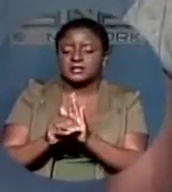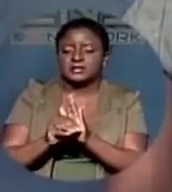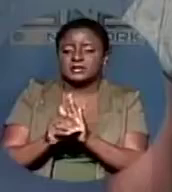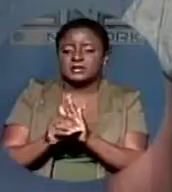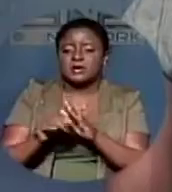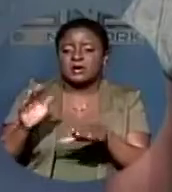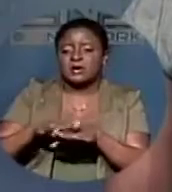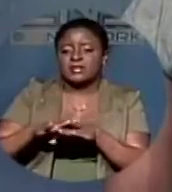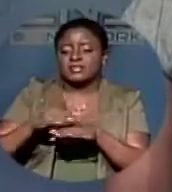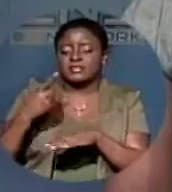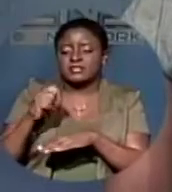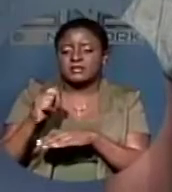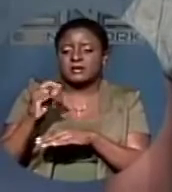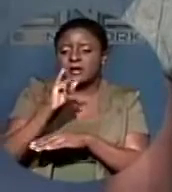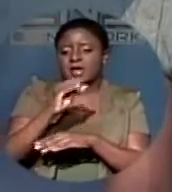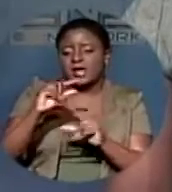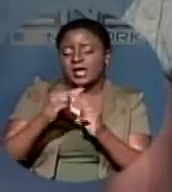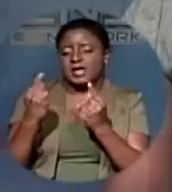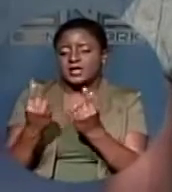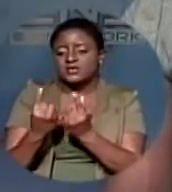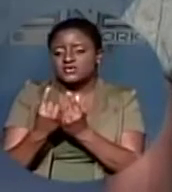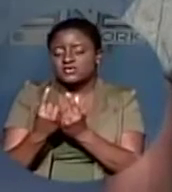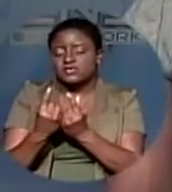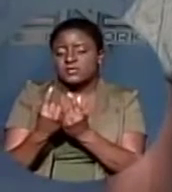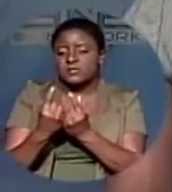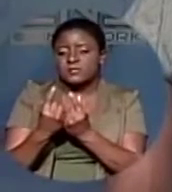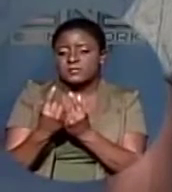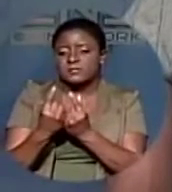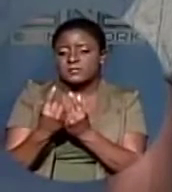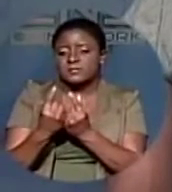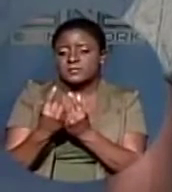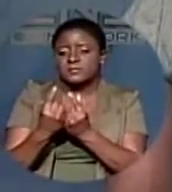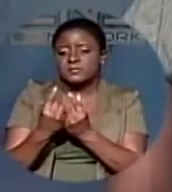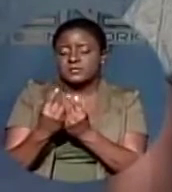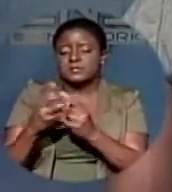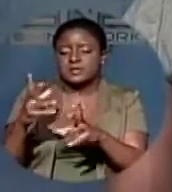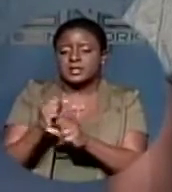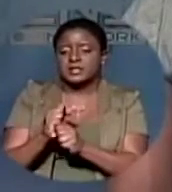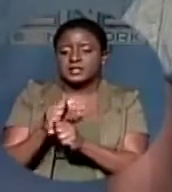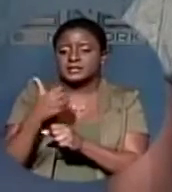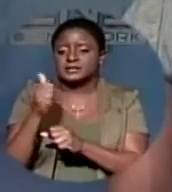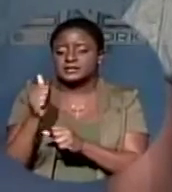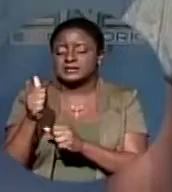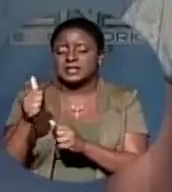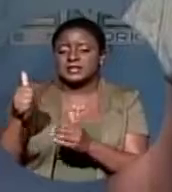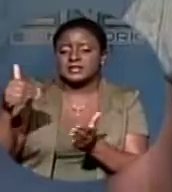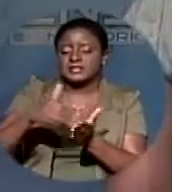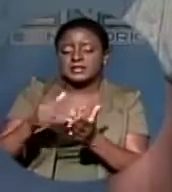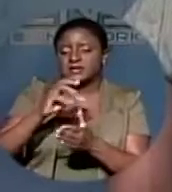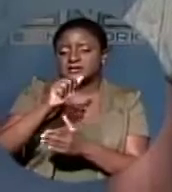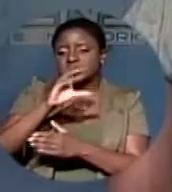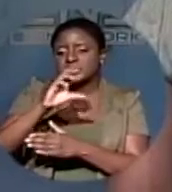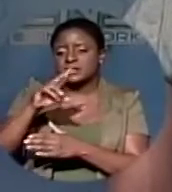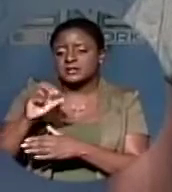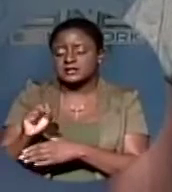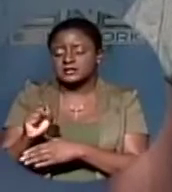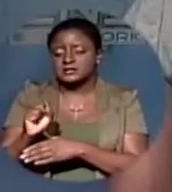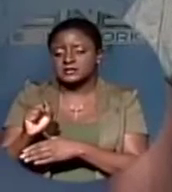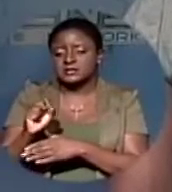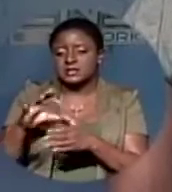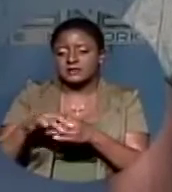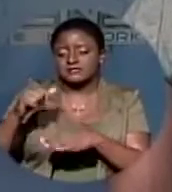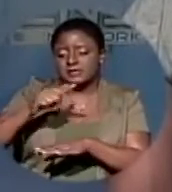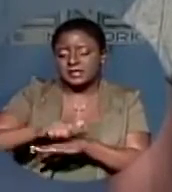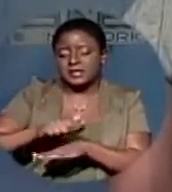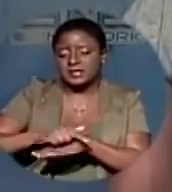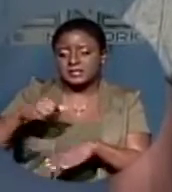land in Iguana. Now, the bill contributing to the bill was Progressive Liberal Party leader Perry Christie, who outlined